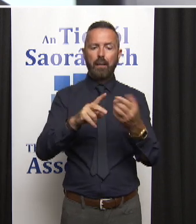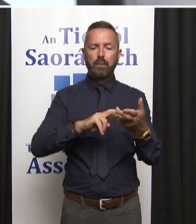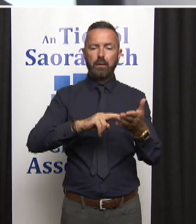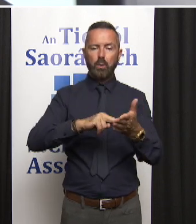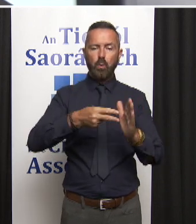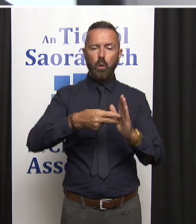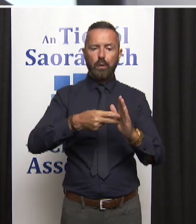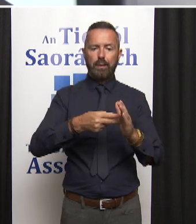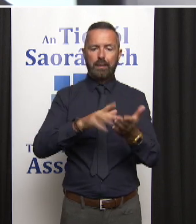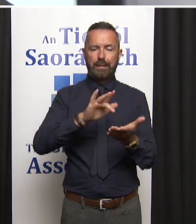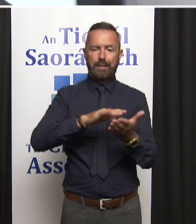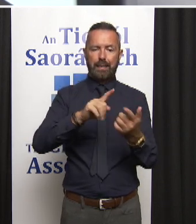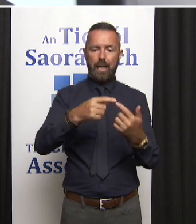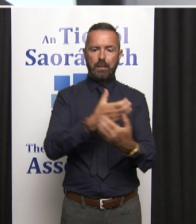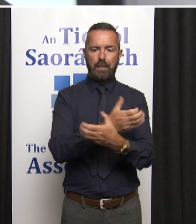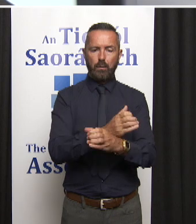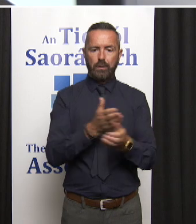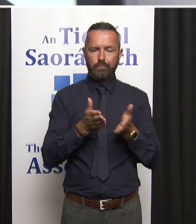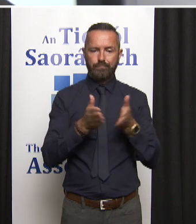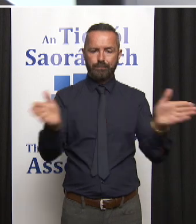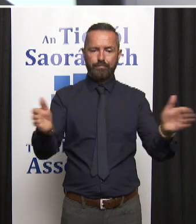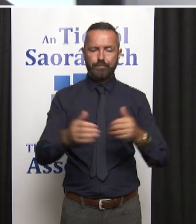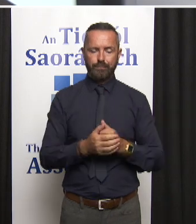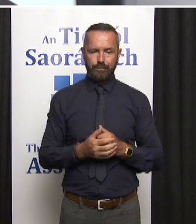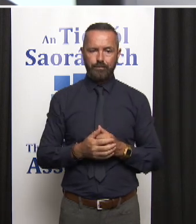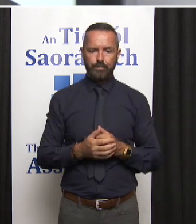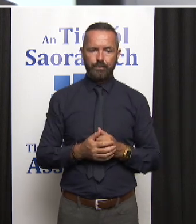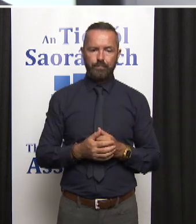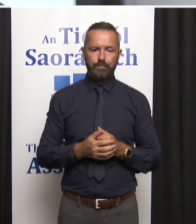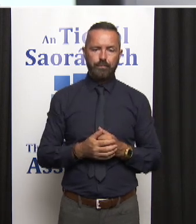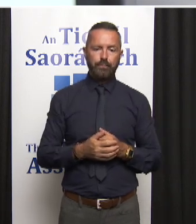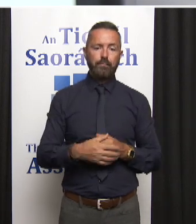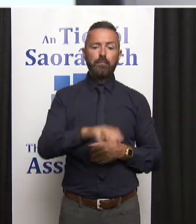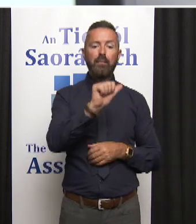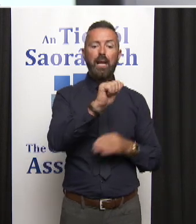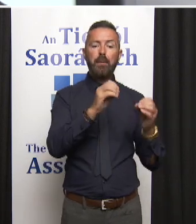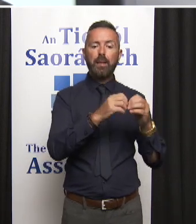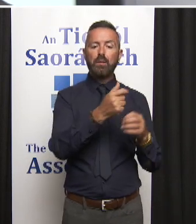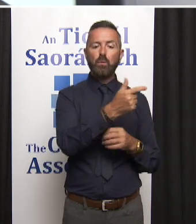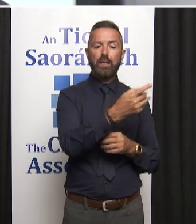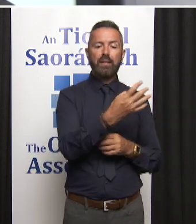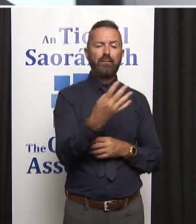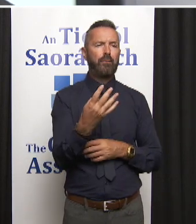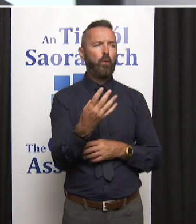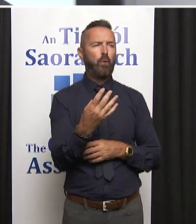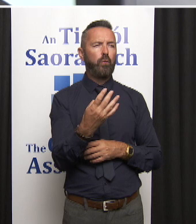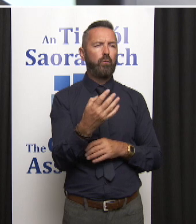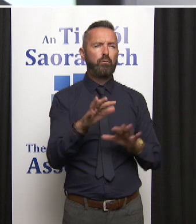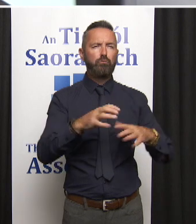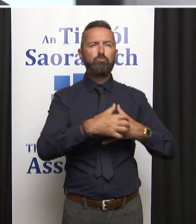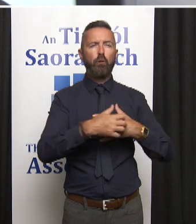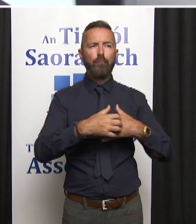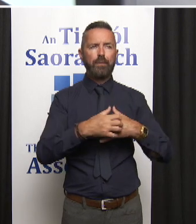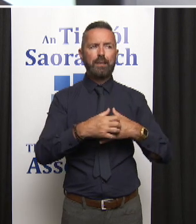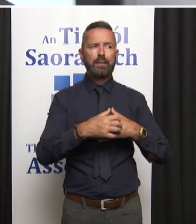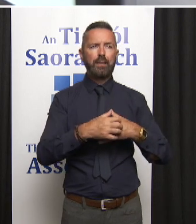county. This was a feature of earlier legislative proposals. So A mentioned 24, but say 20 to 25 directly